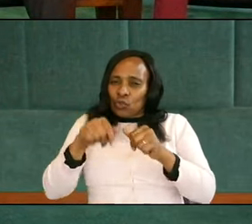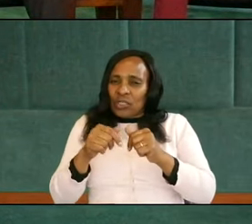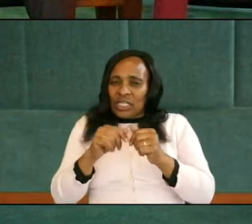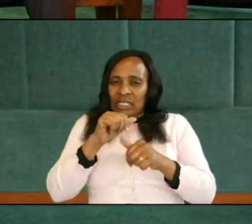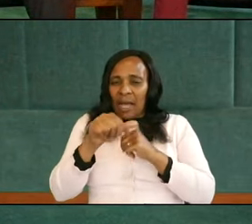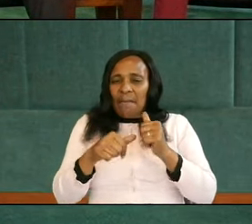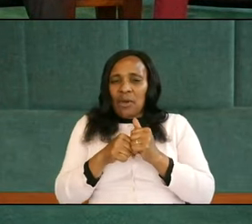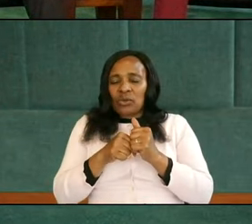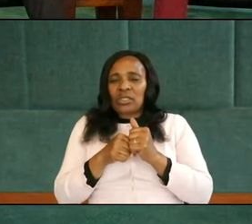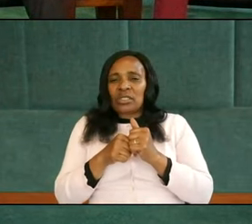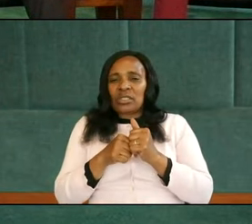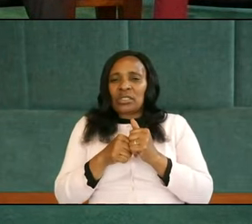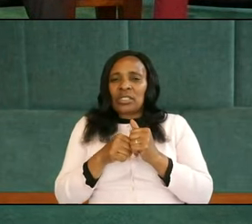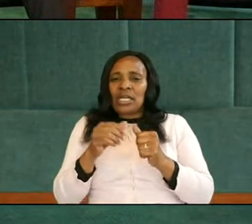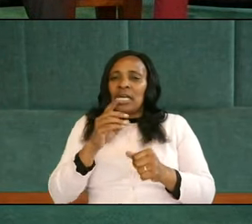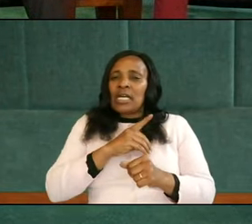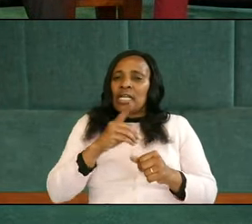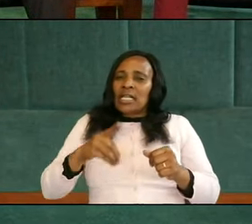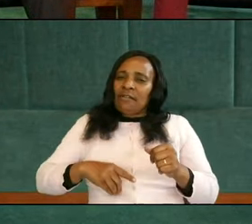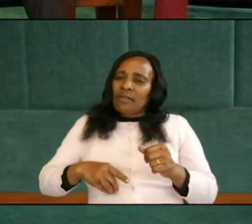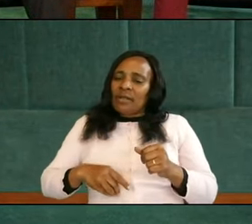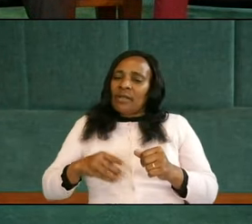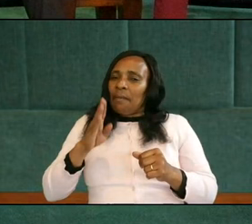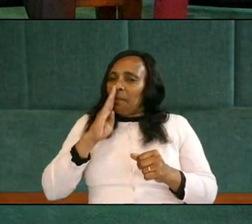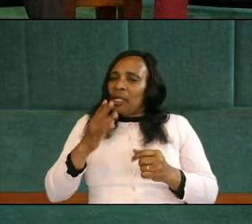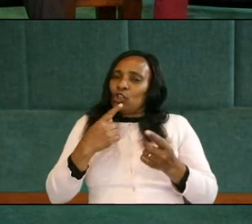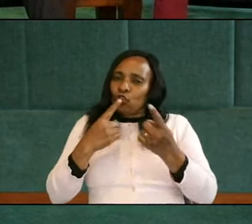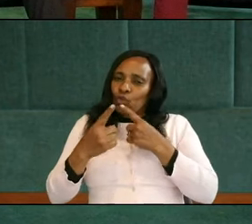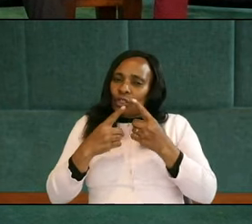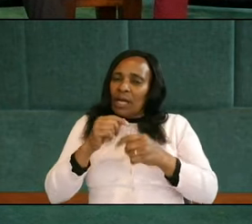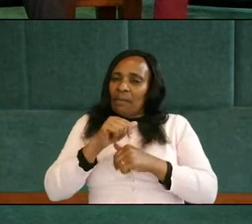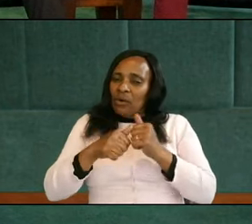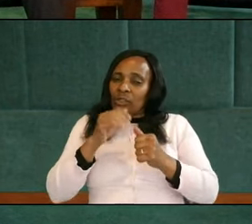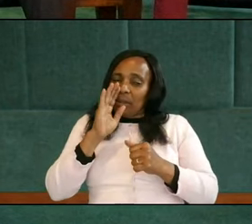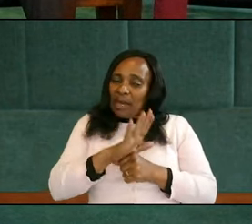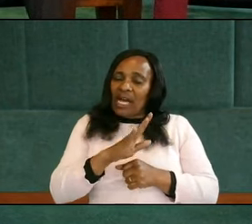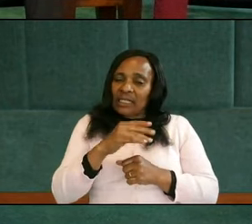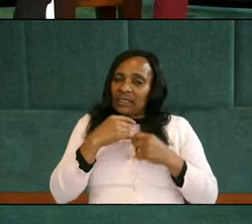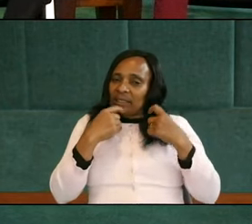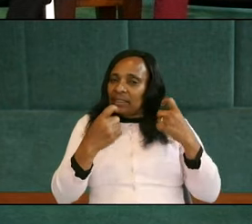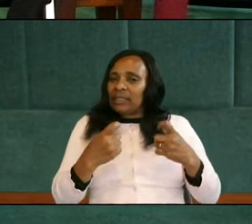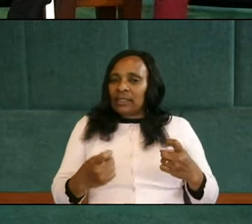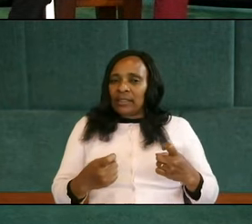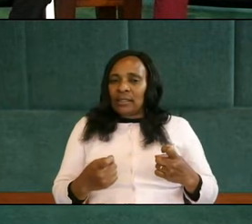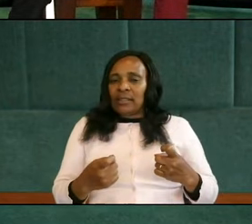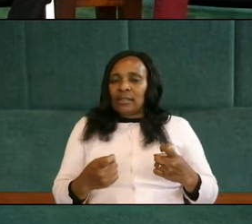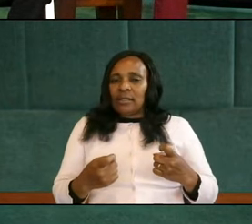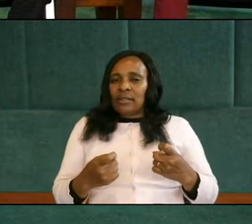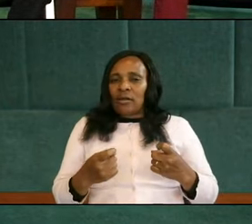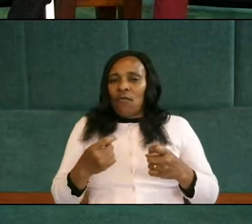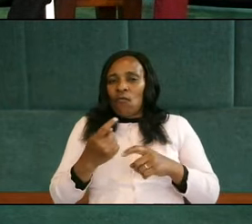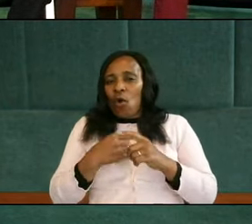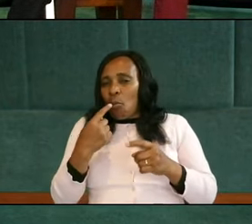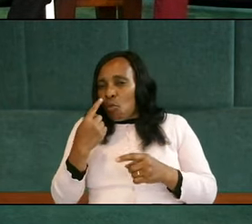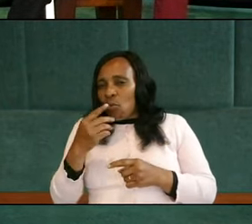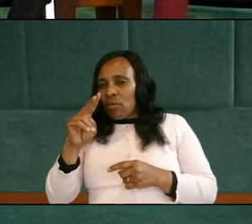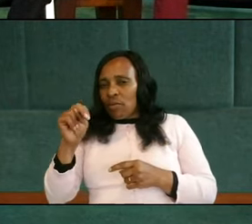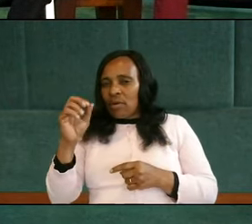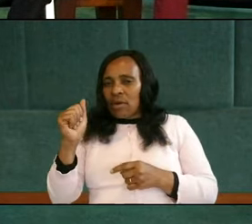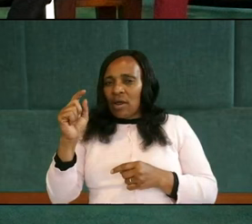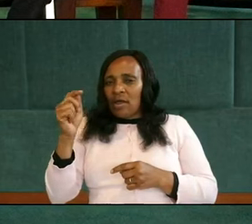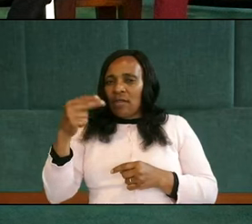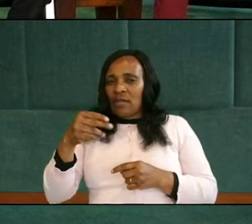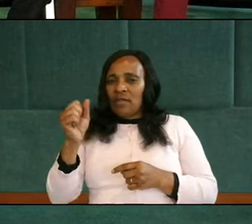about David being told about his sin by Nathan. Mm-hmm.